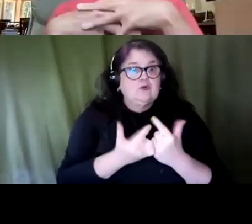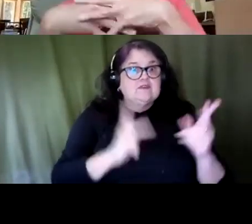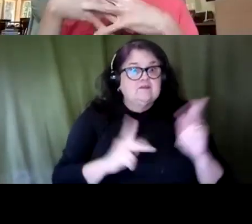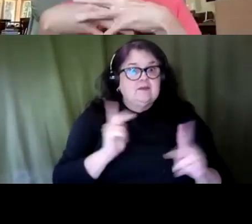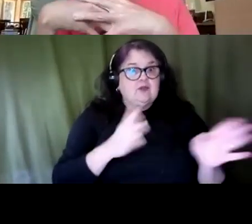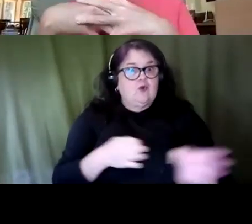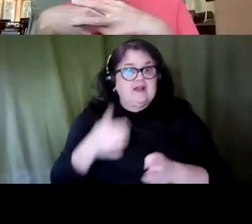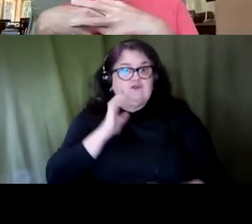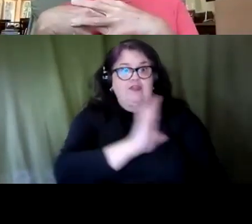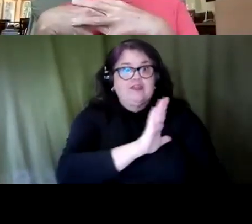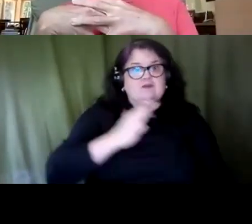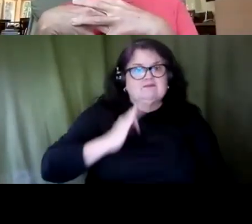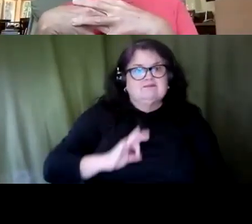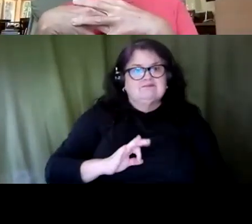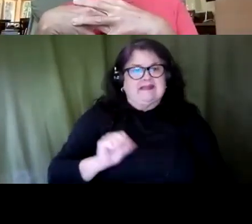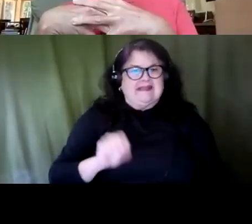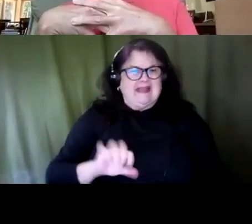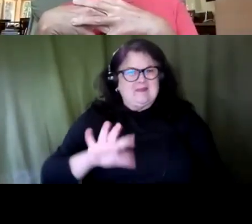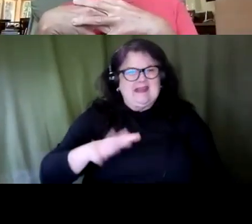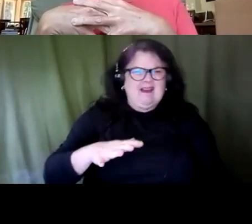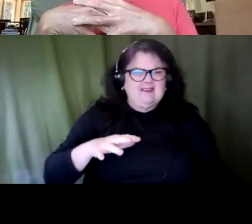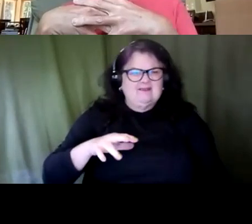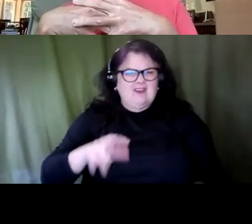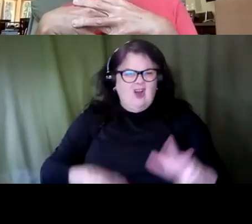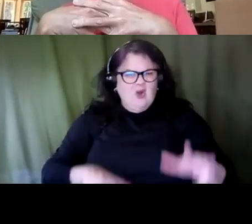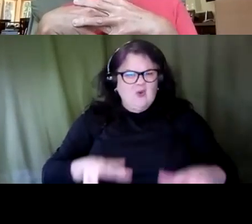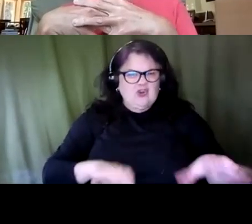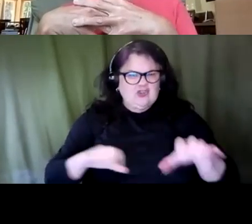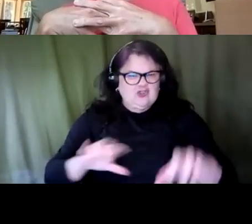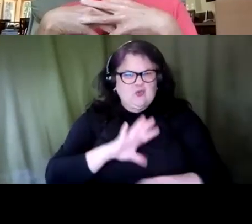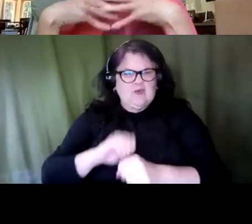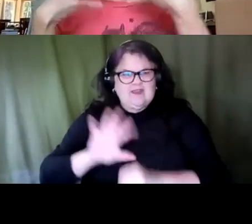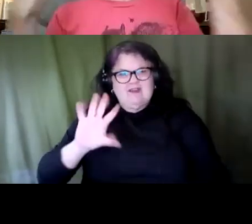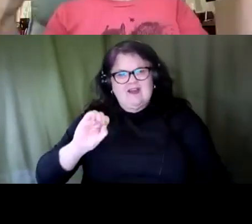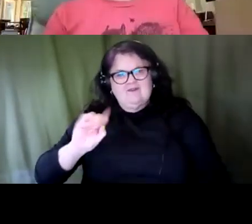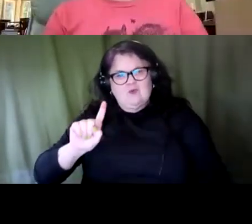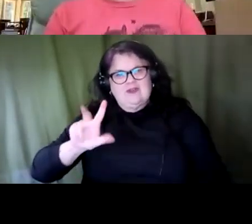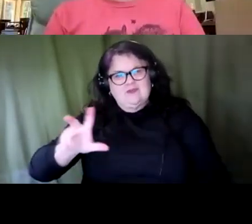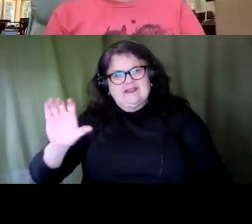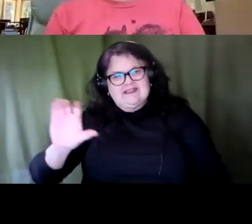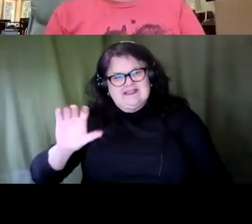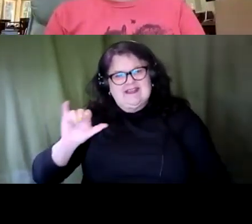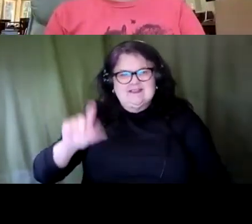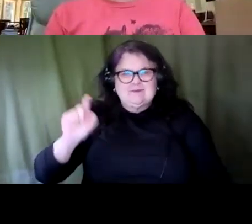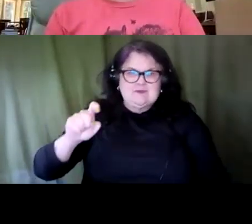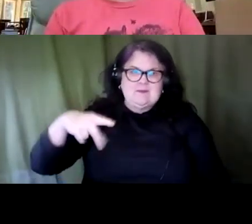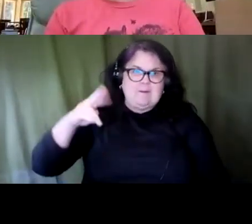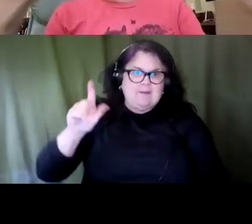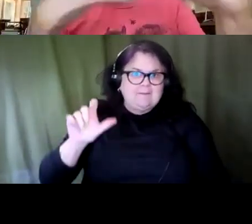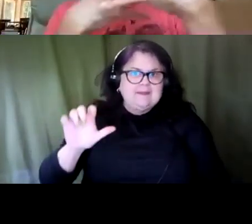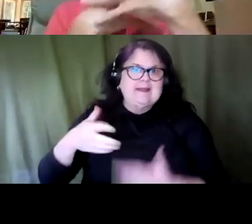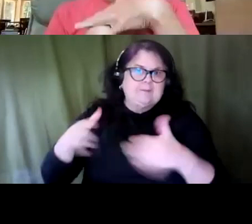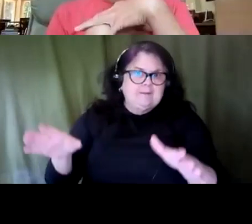which can be sort of an awkward thing to do within a 501c3 because they're supposed to be about public and charitable benefit, not